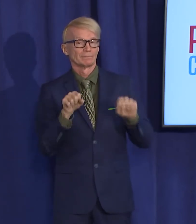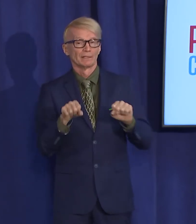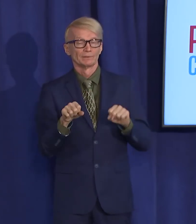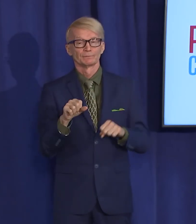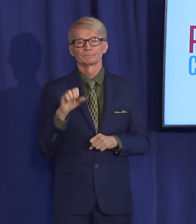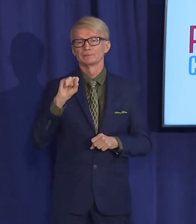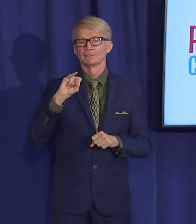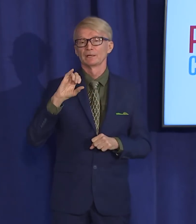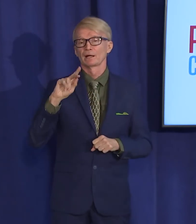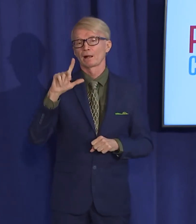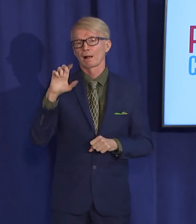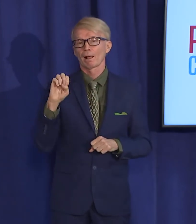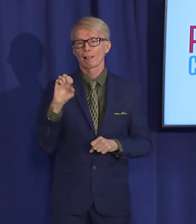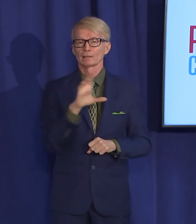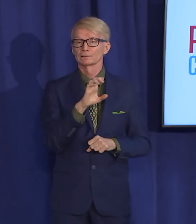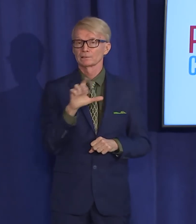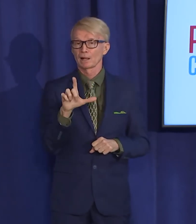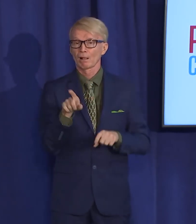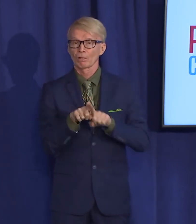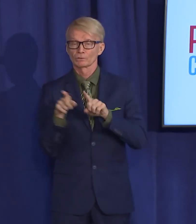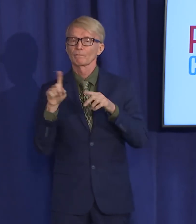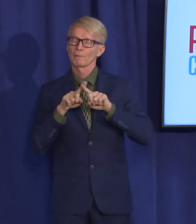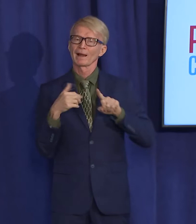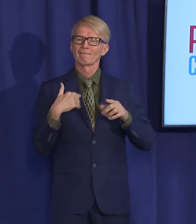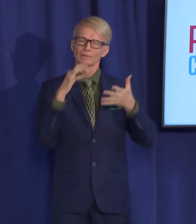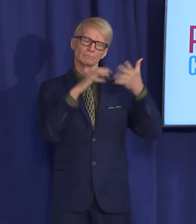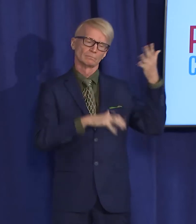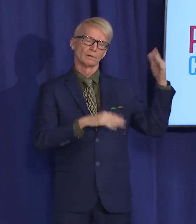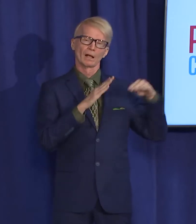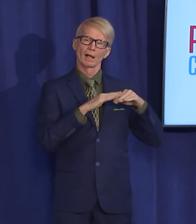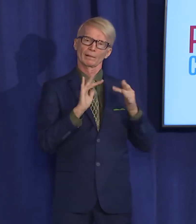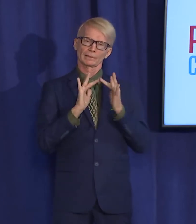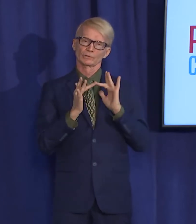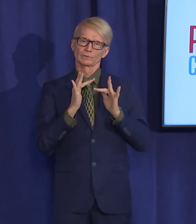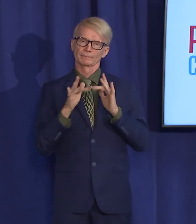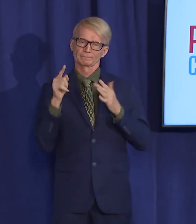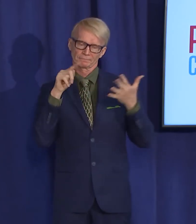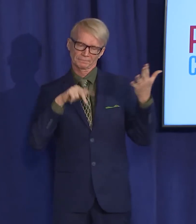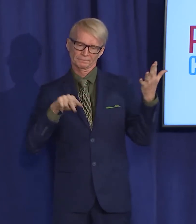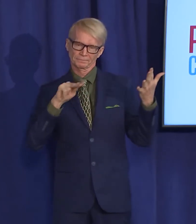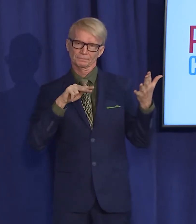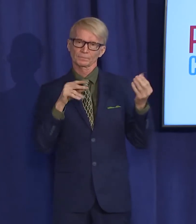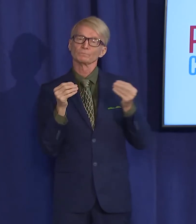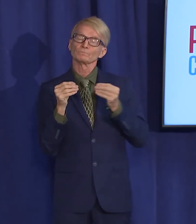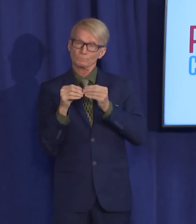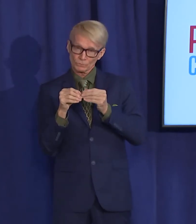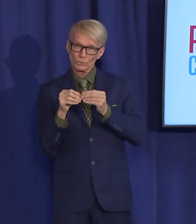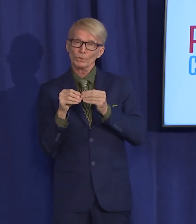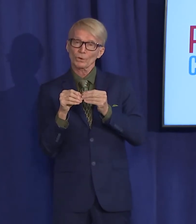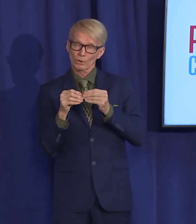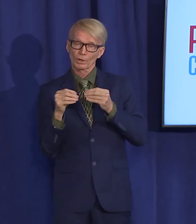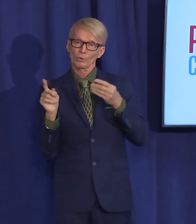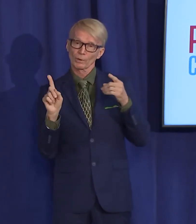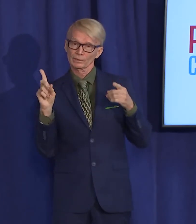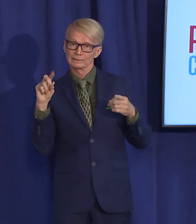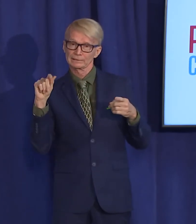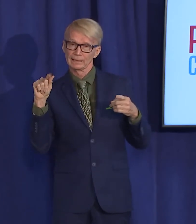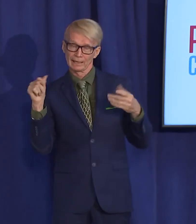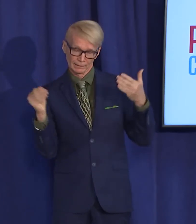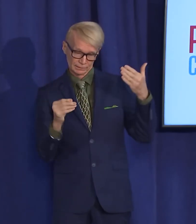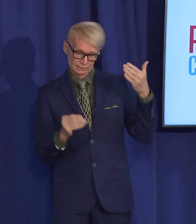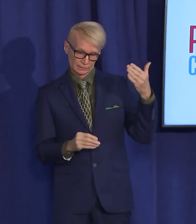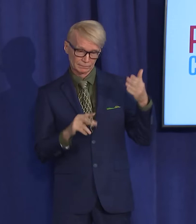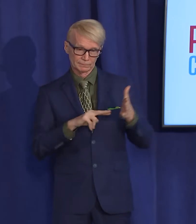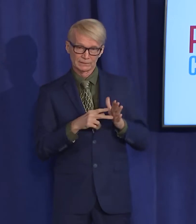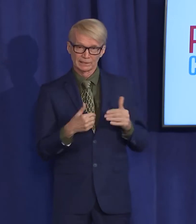cell disease, thalassemia, but the full list is online. Broadly, it is similar with a few more additions where there is good data suggesting that people